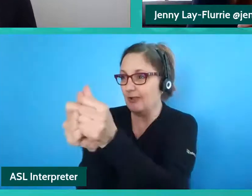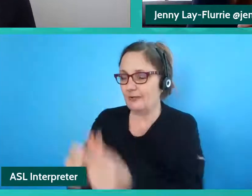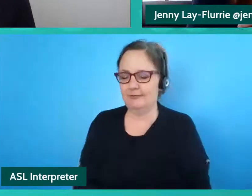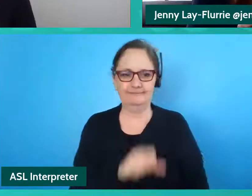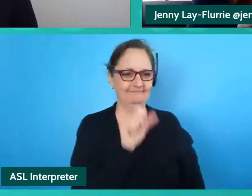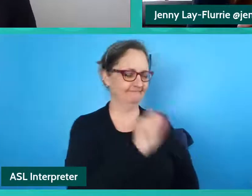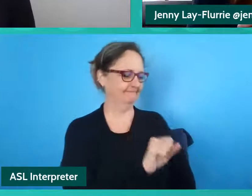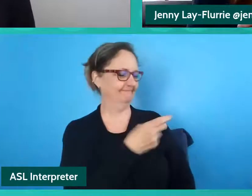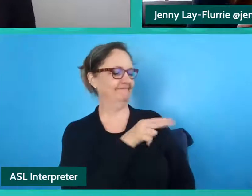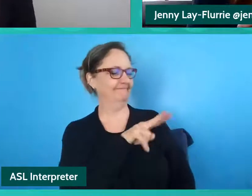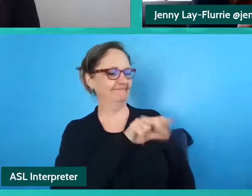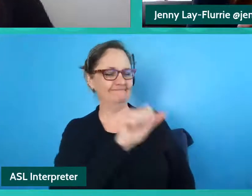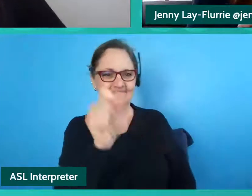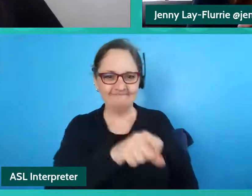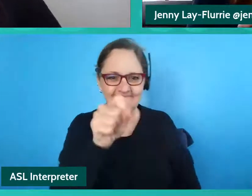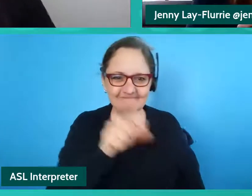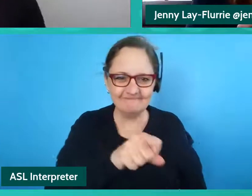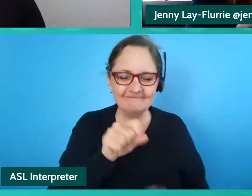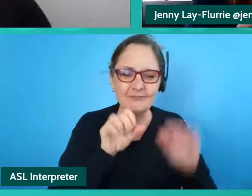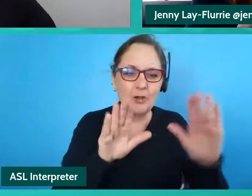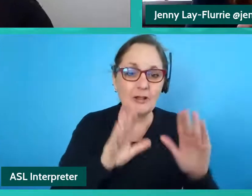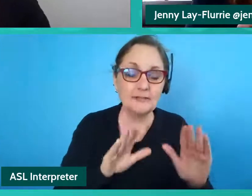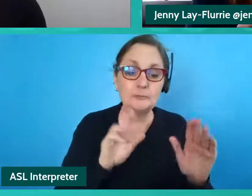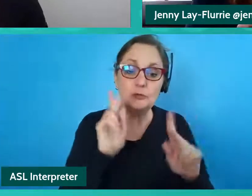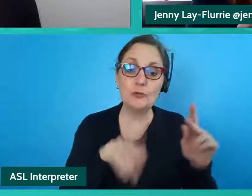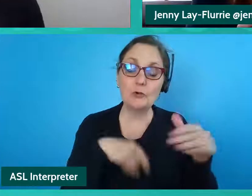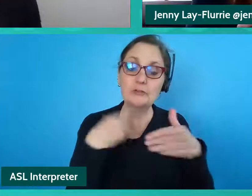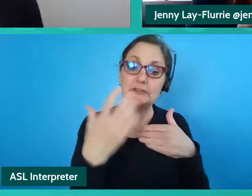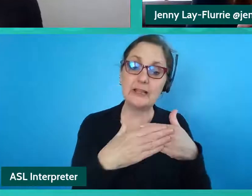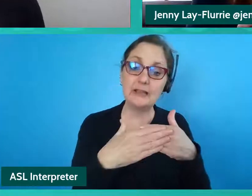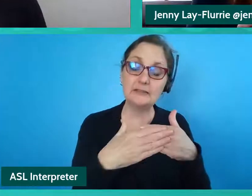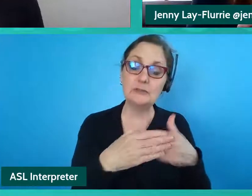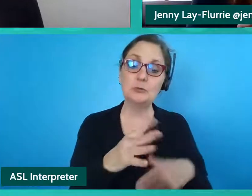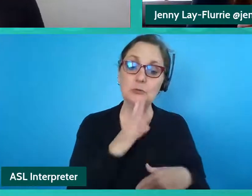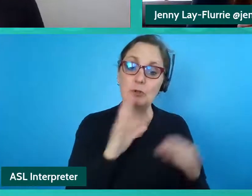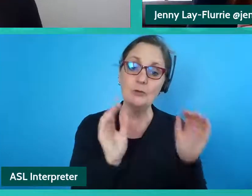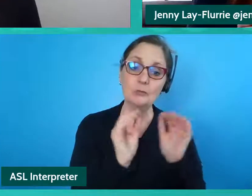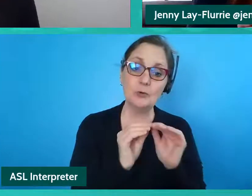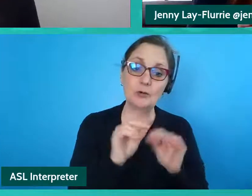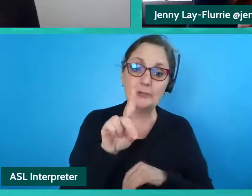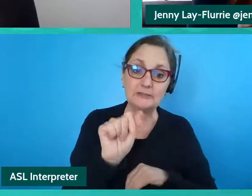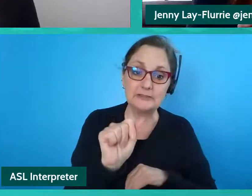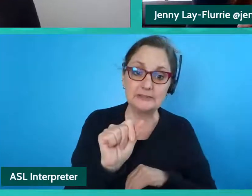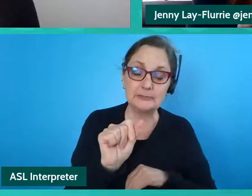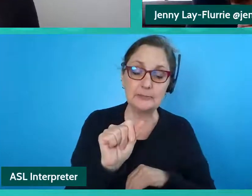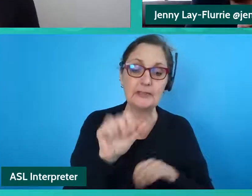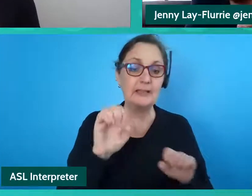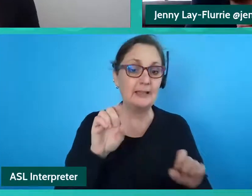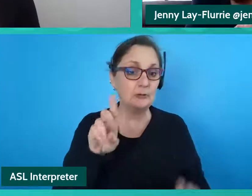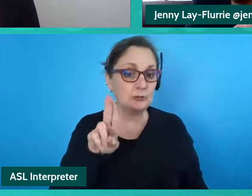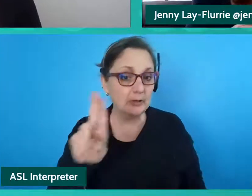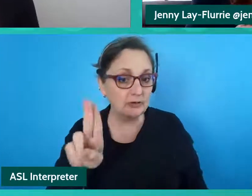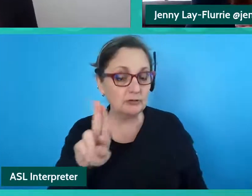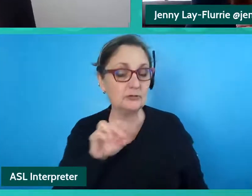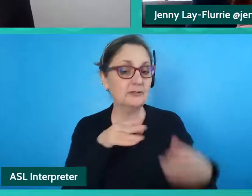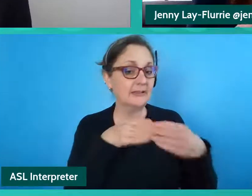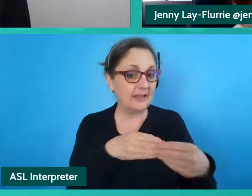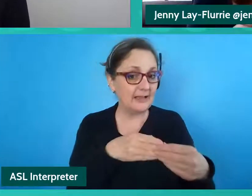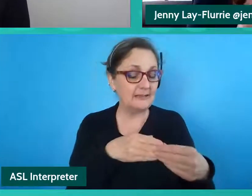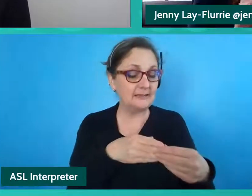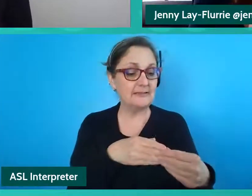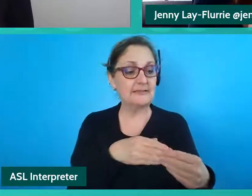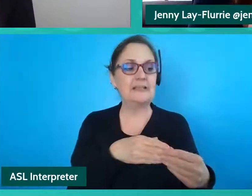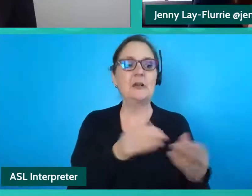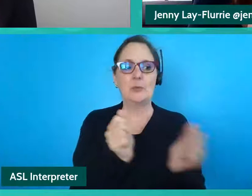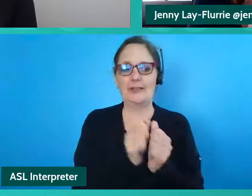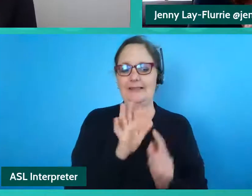Definitely. Awesome. So folks, in the next segment, we will talk more about disability etiquette and language guidance with a very special guest, Jessica